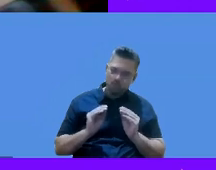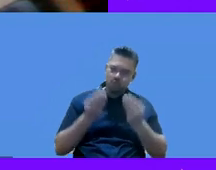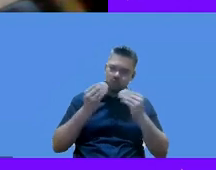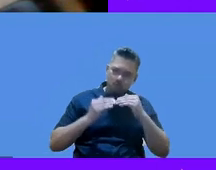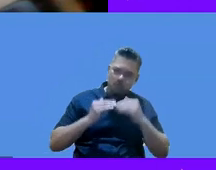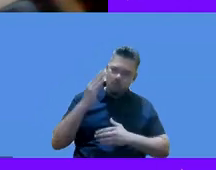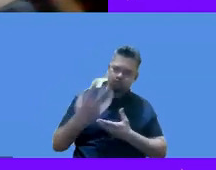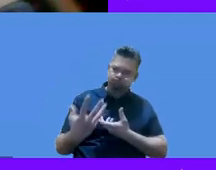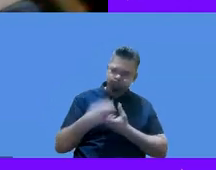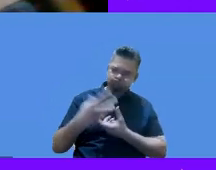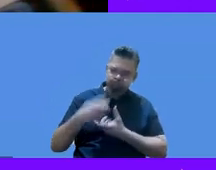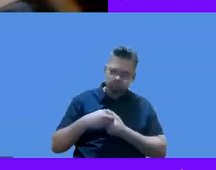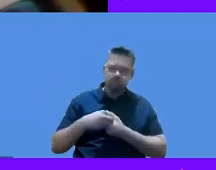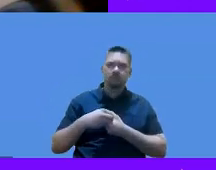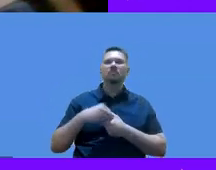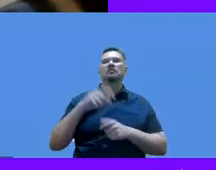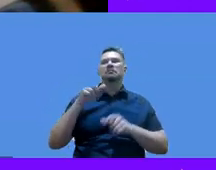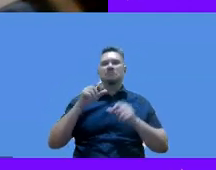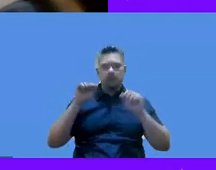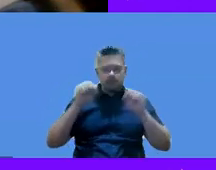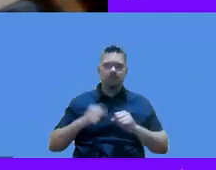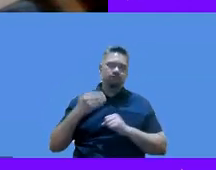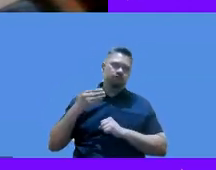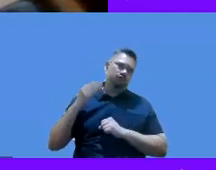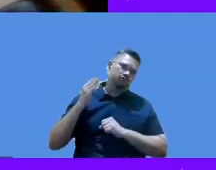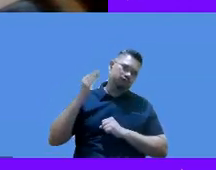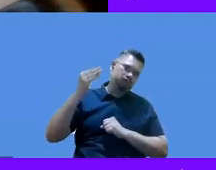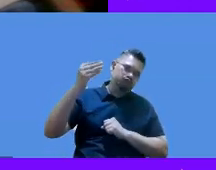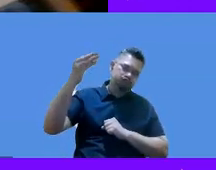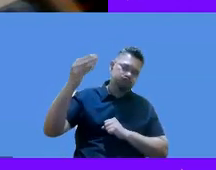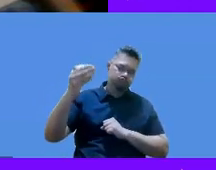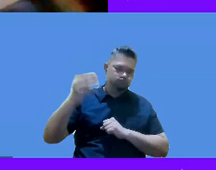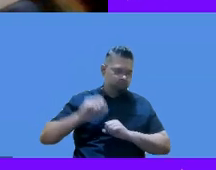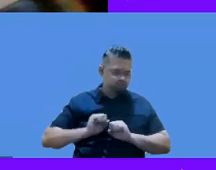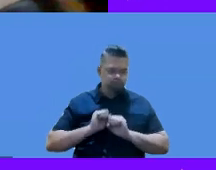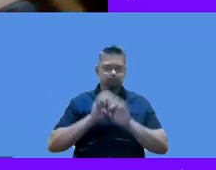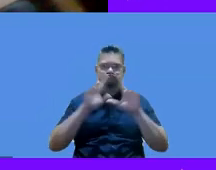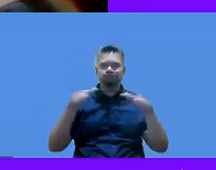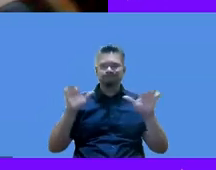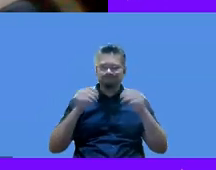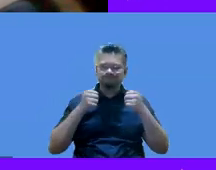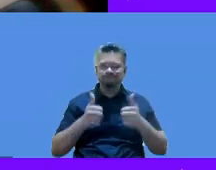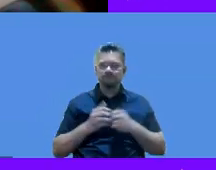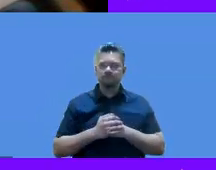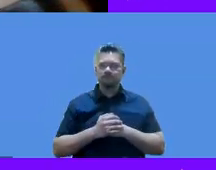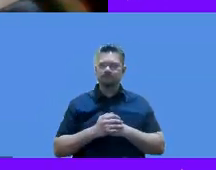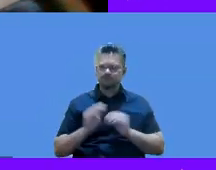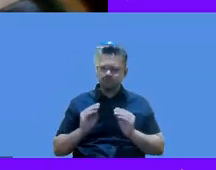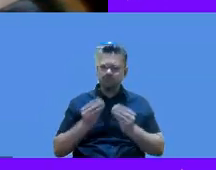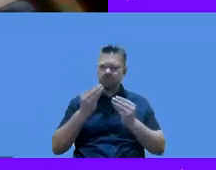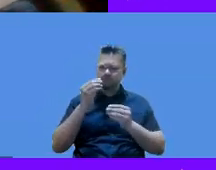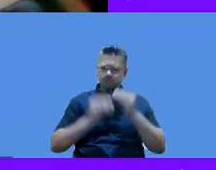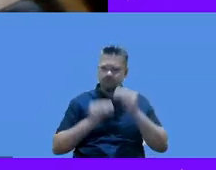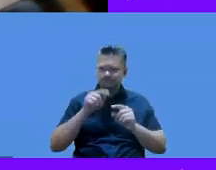brighter future. We need to remember the issue of adolescent well-being cannot be addressed in silos. It is multisectoral in